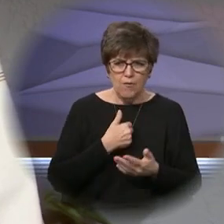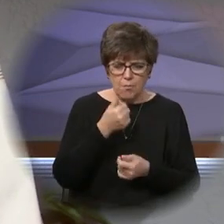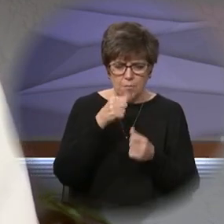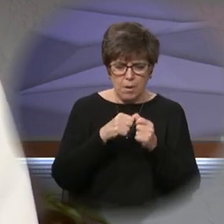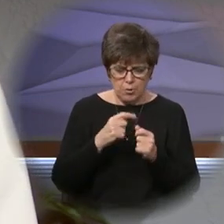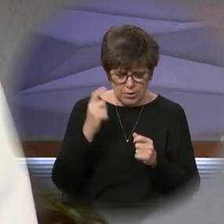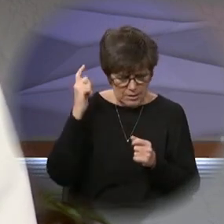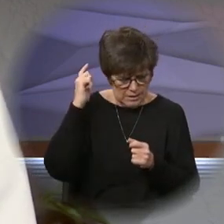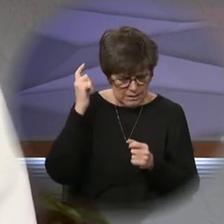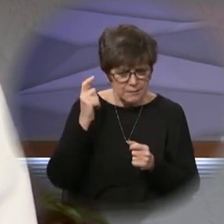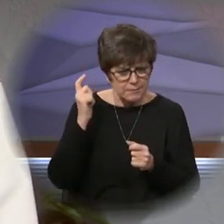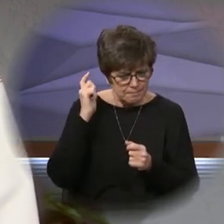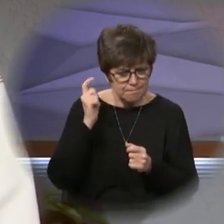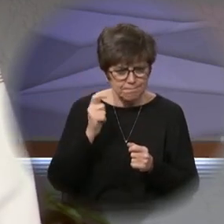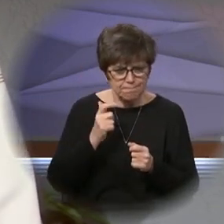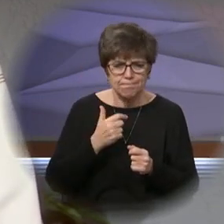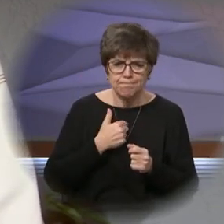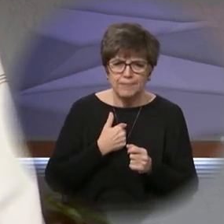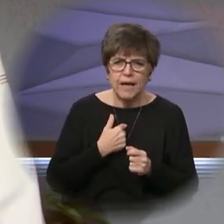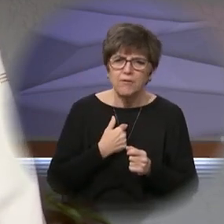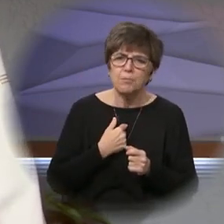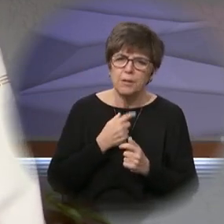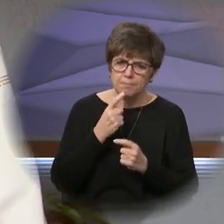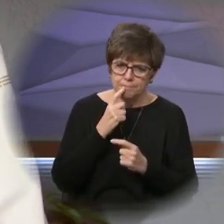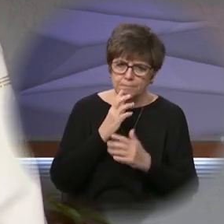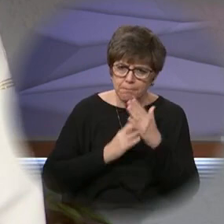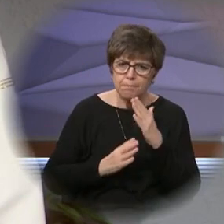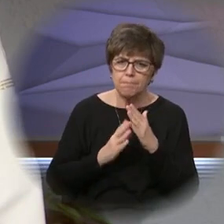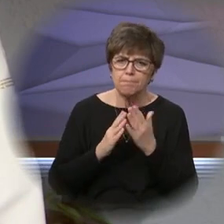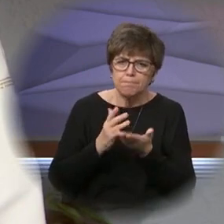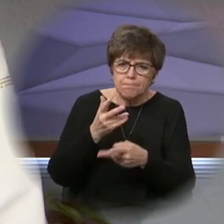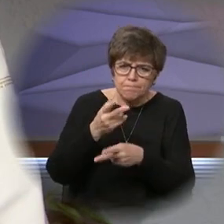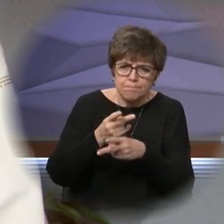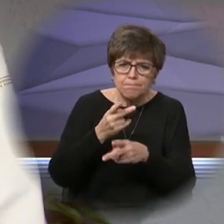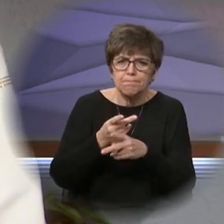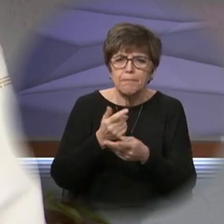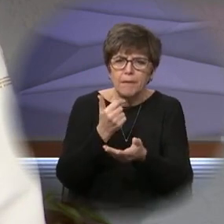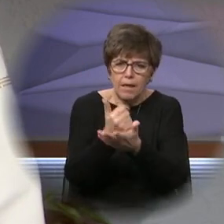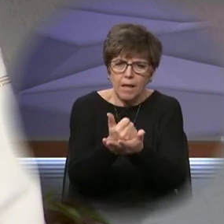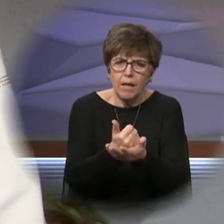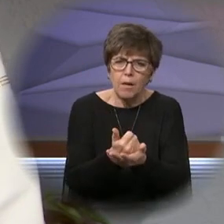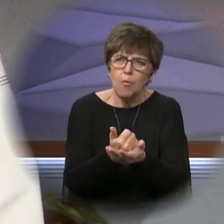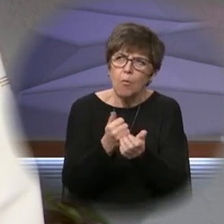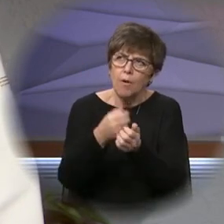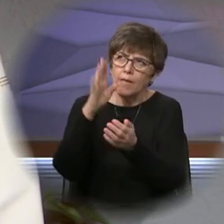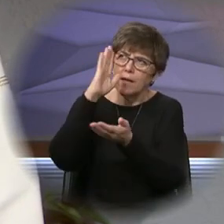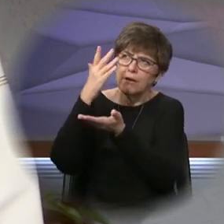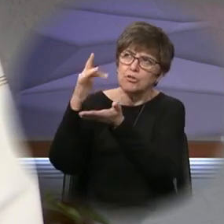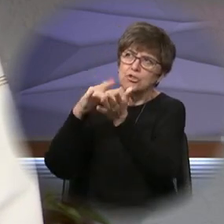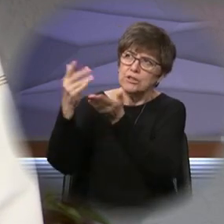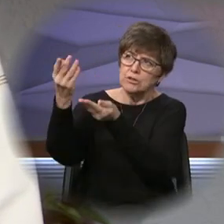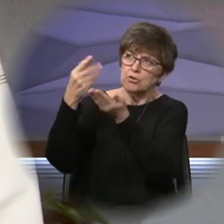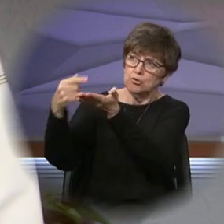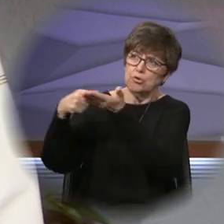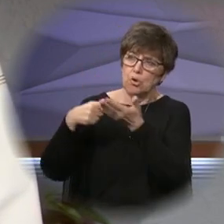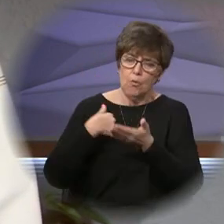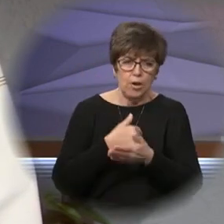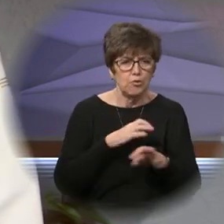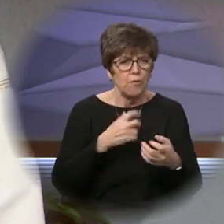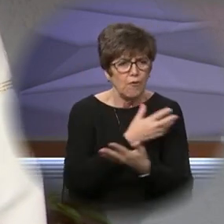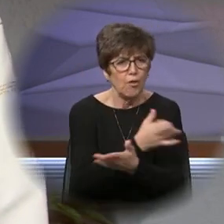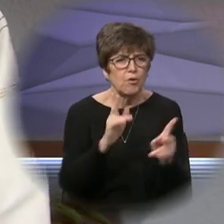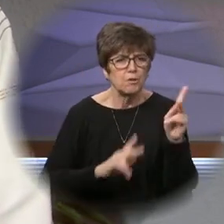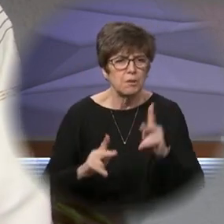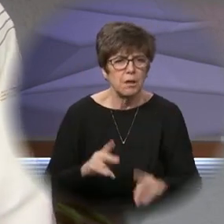in greatest difficulty, greatest need, as Jesus does and as Jesus has modeled for us. And so